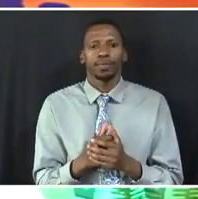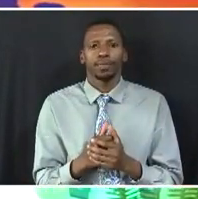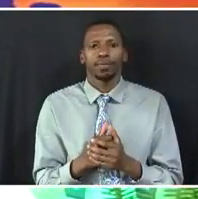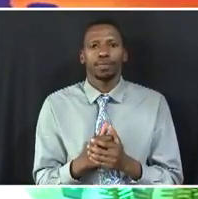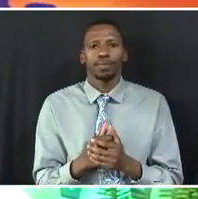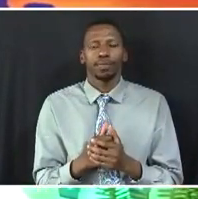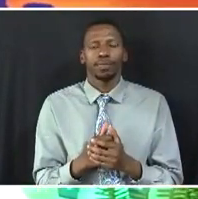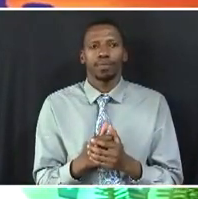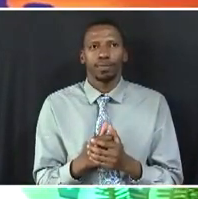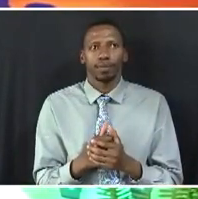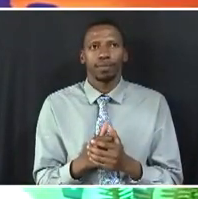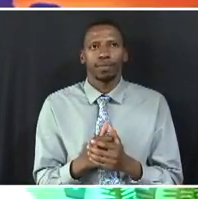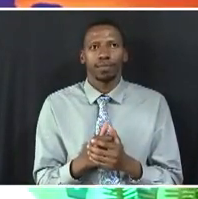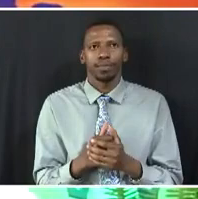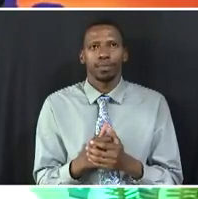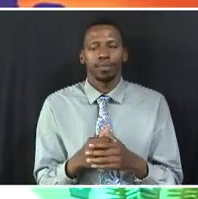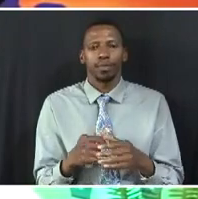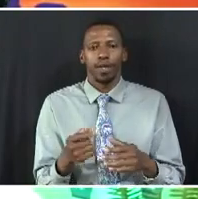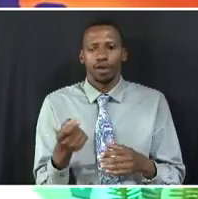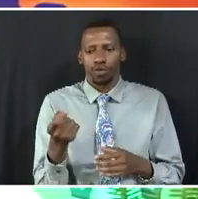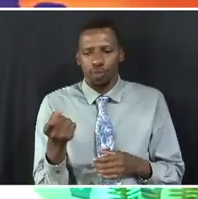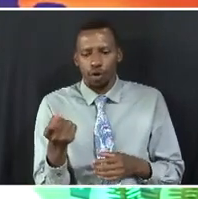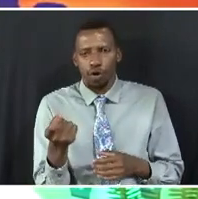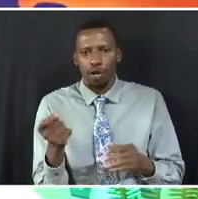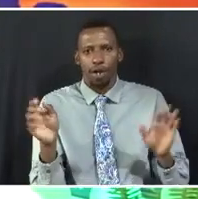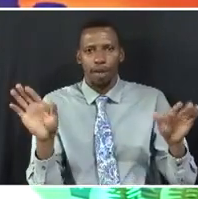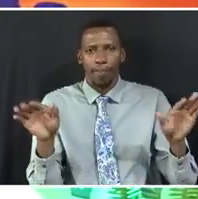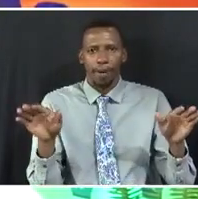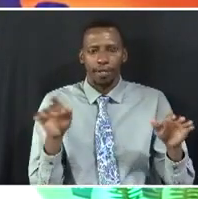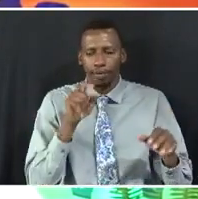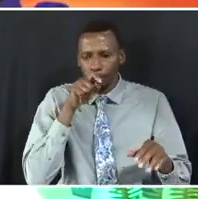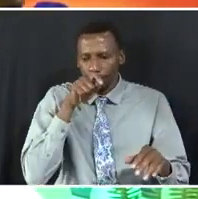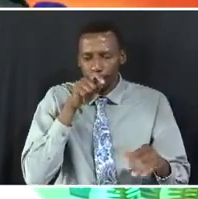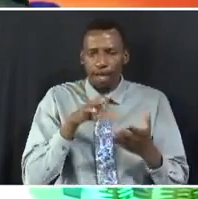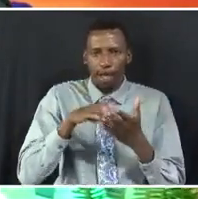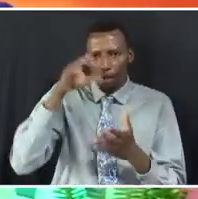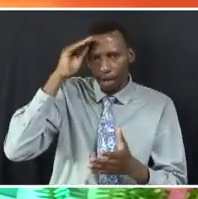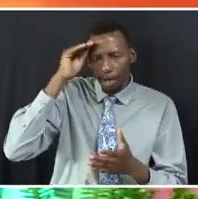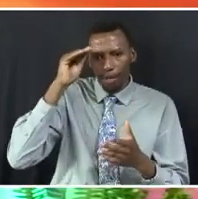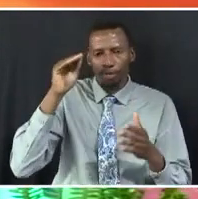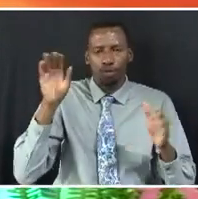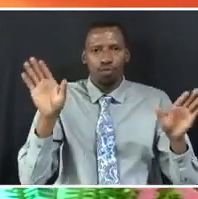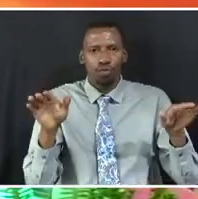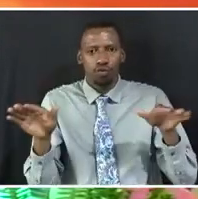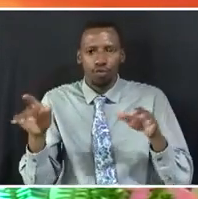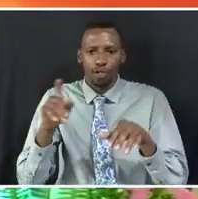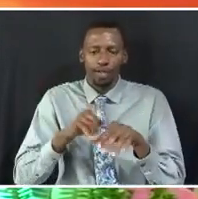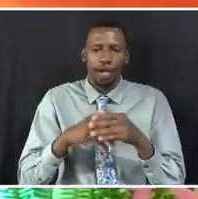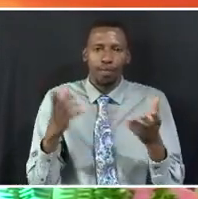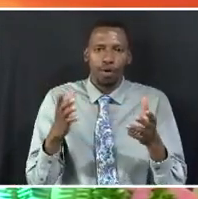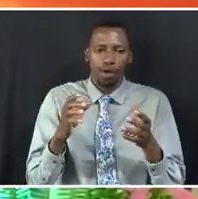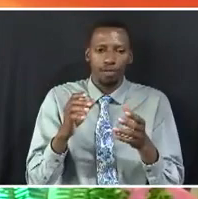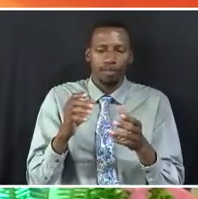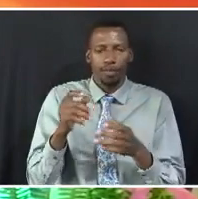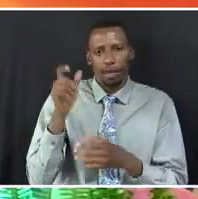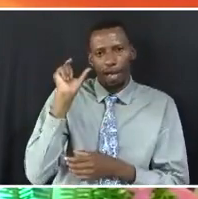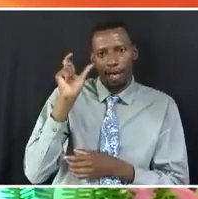little birds learn how to fly while they are still in their eggshells. That